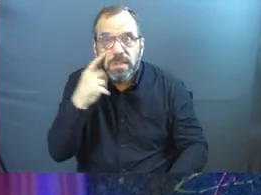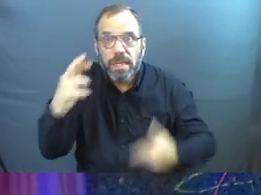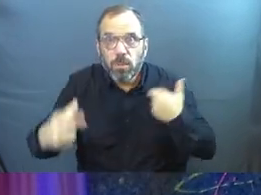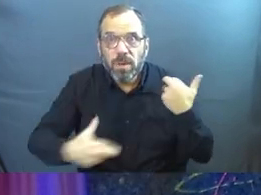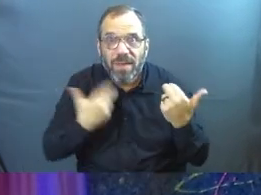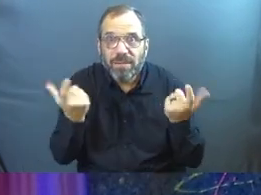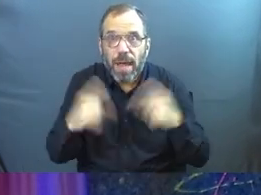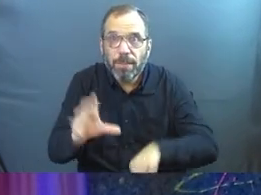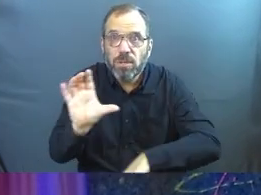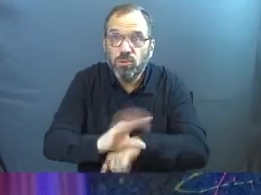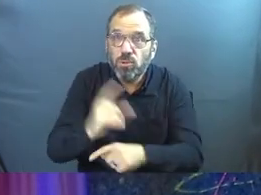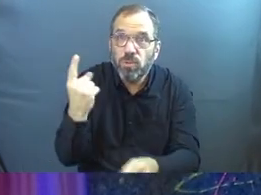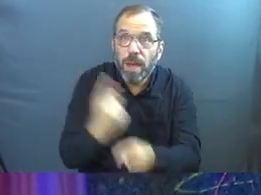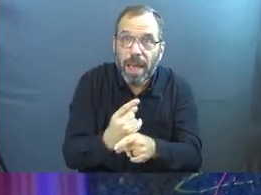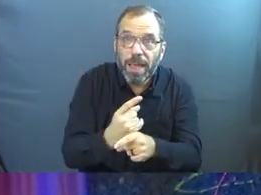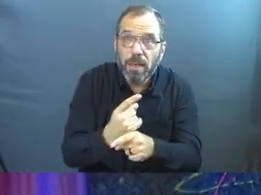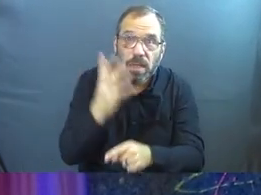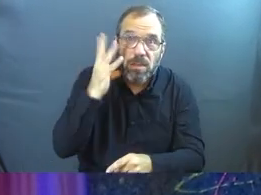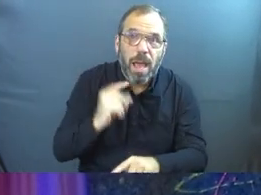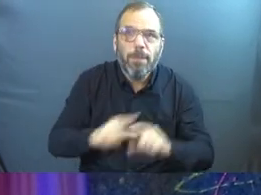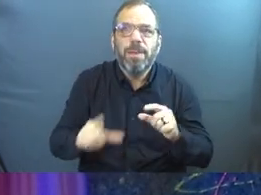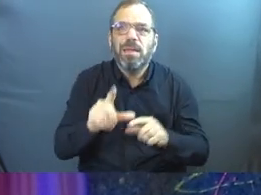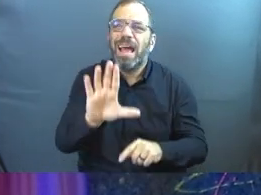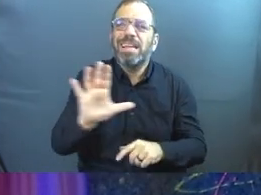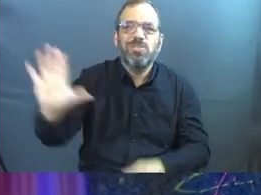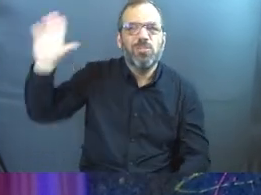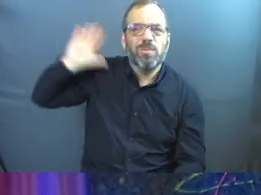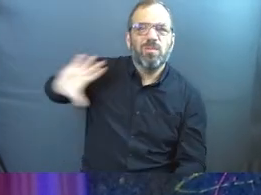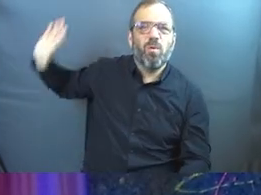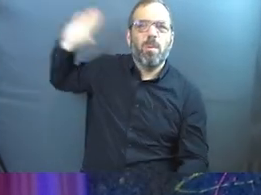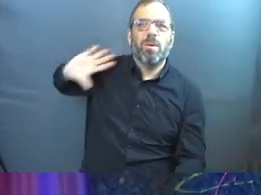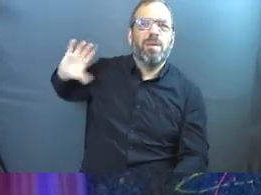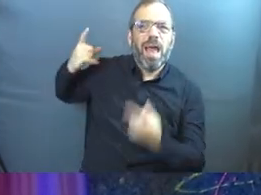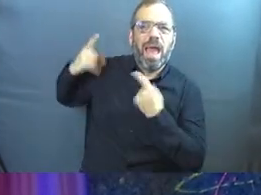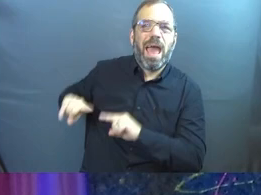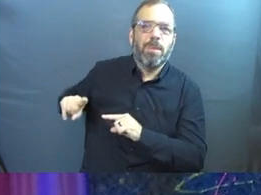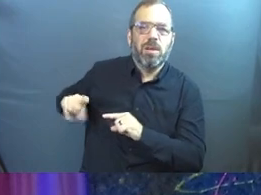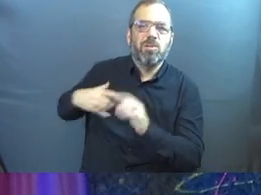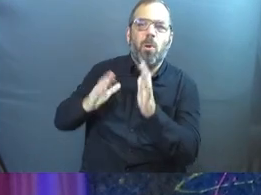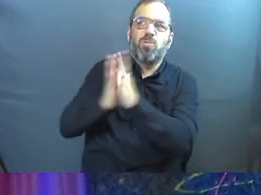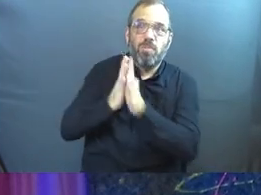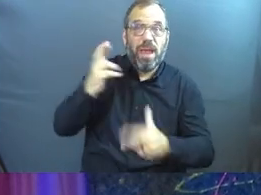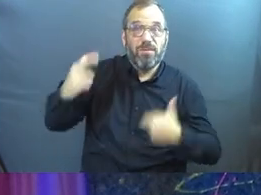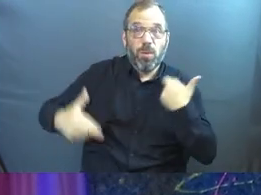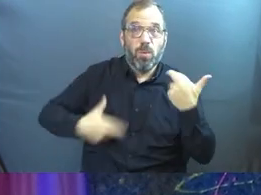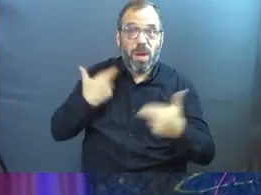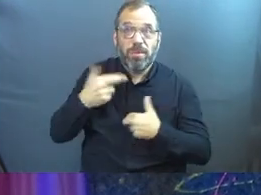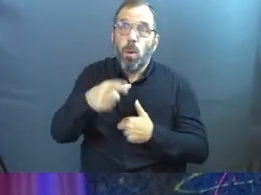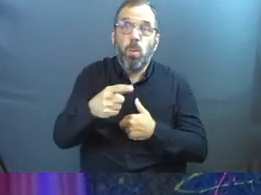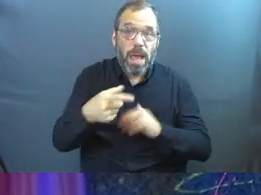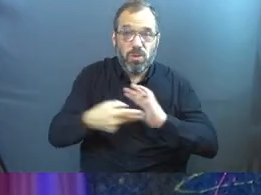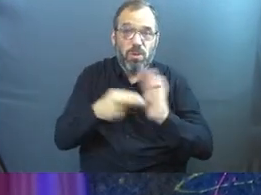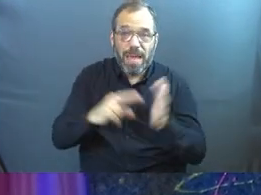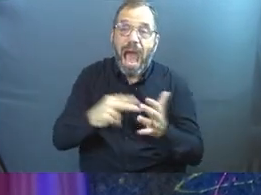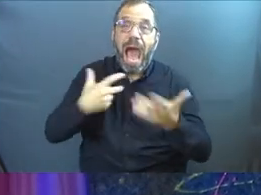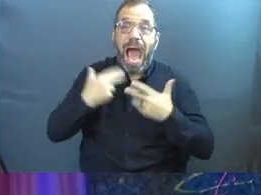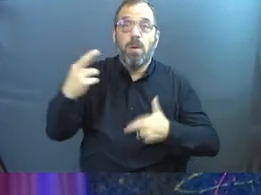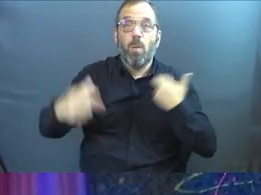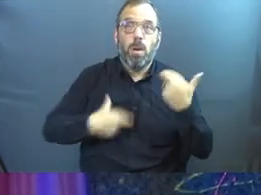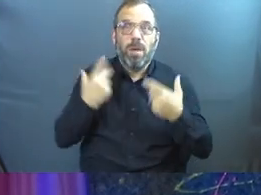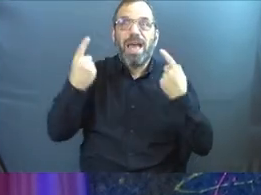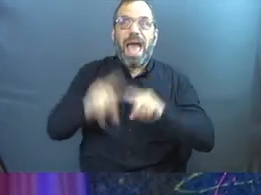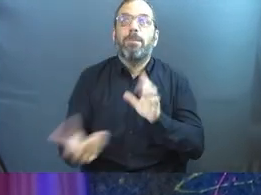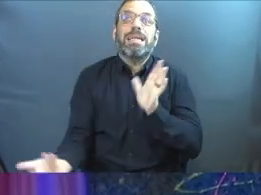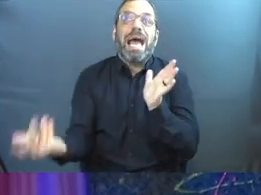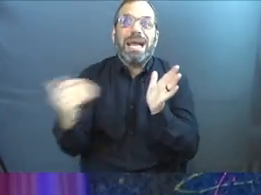revivals happen in the church, but they're part of your past. And so when you pray for revival, what you mean is, I want revival